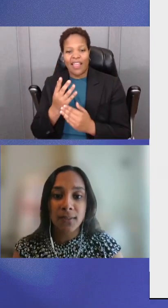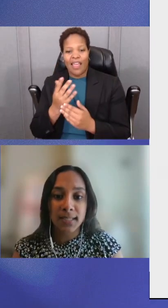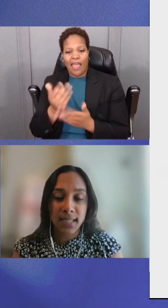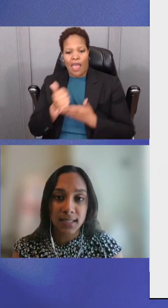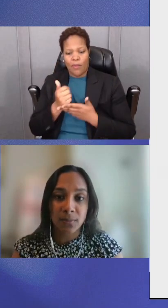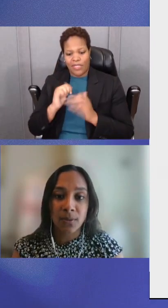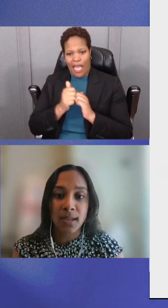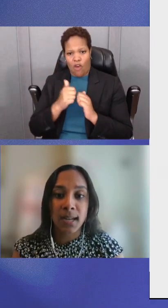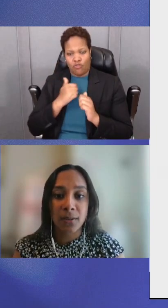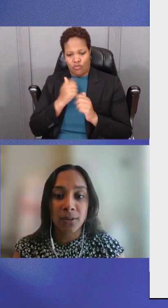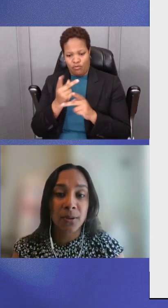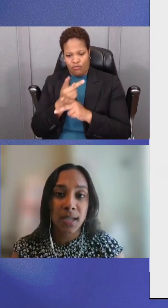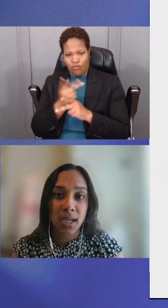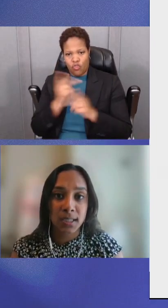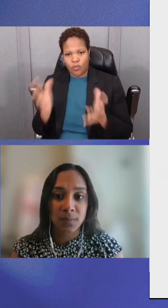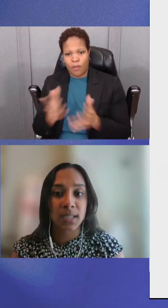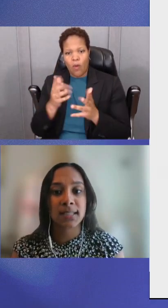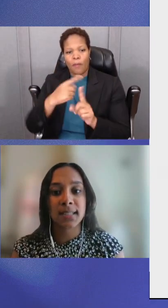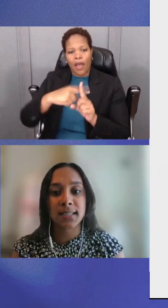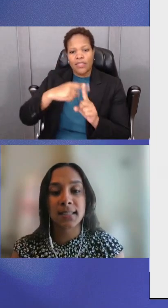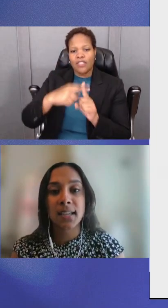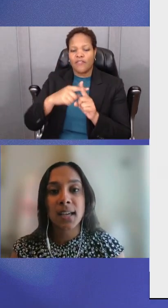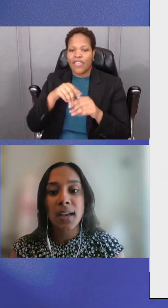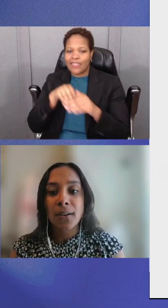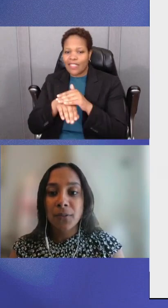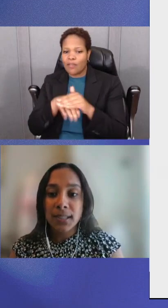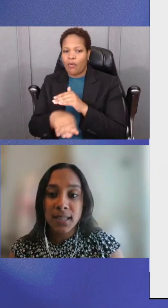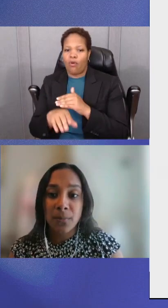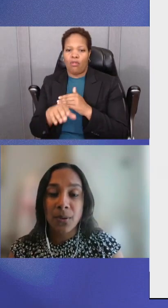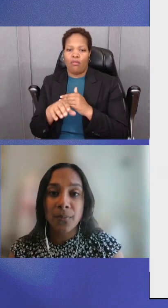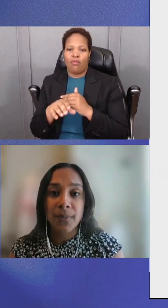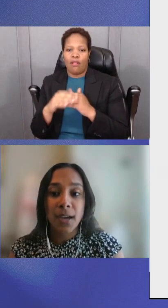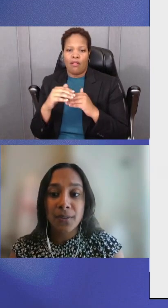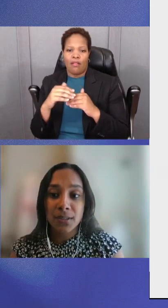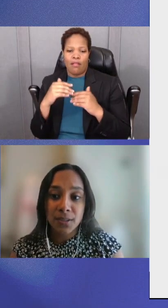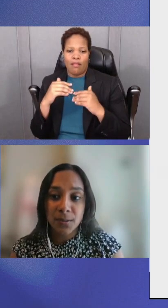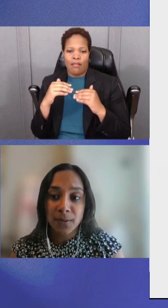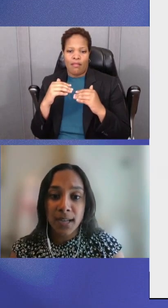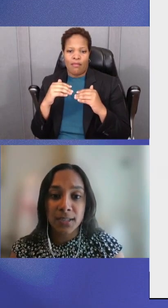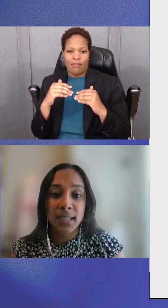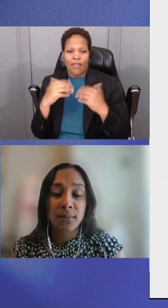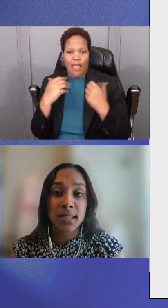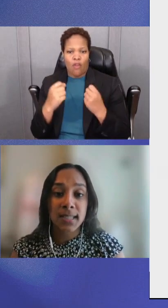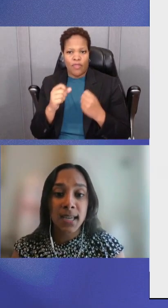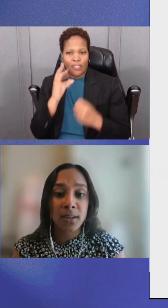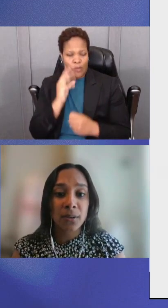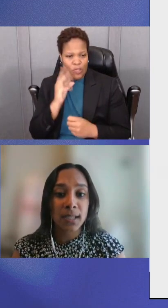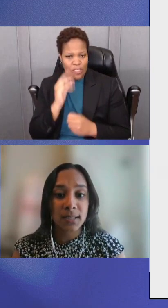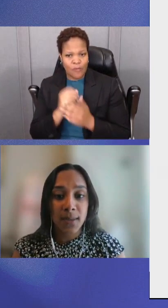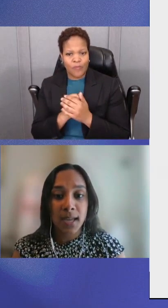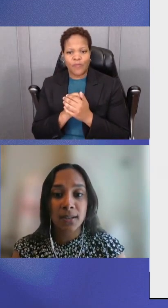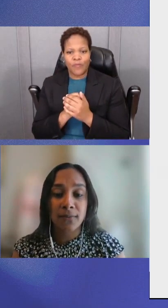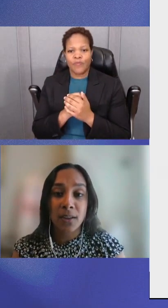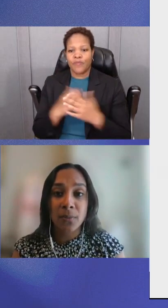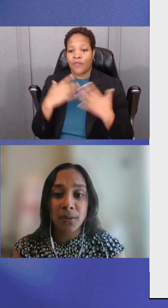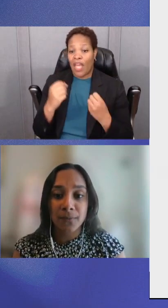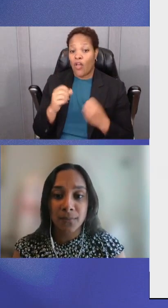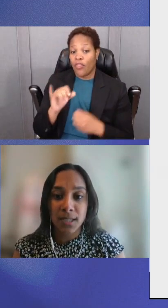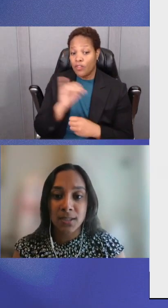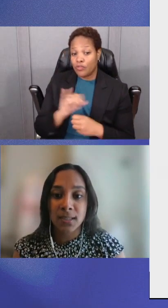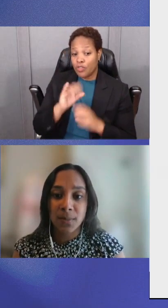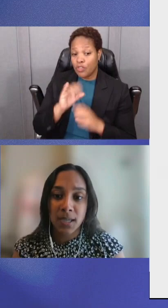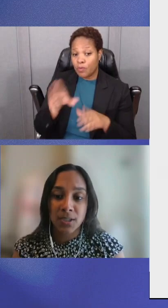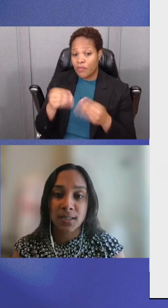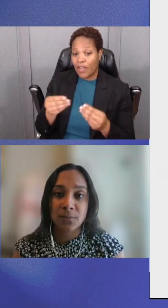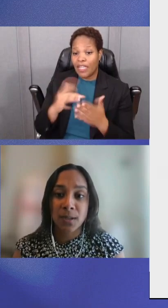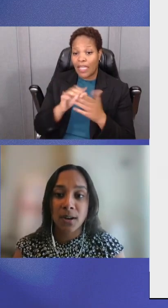positive, accessible, and equitable care experiences. For example, health insurance providers can maintain or expand available